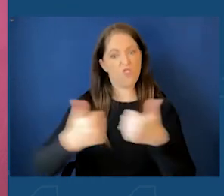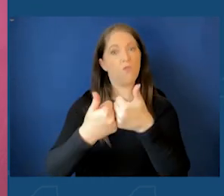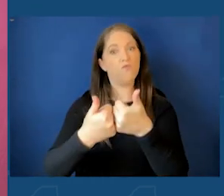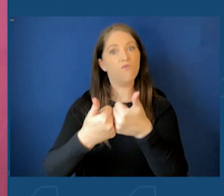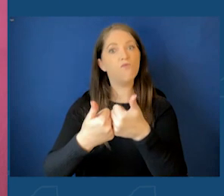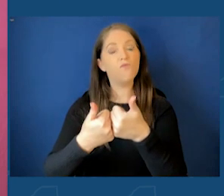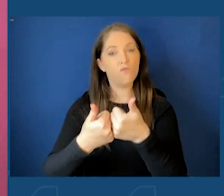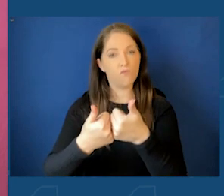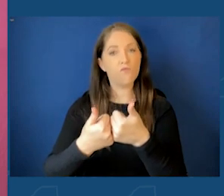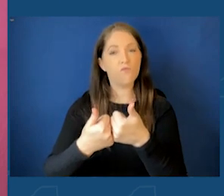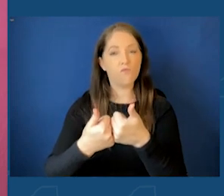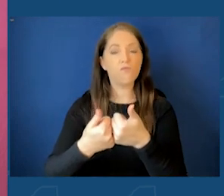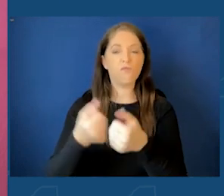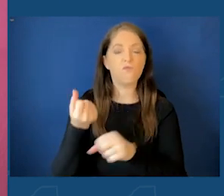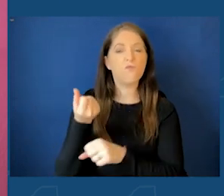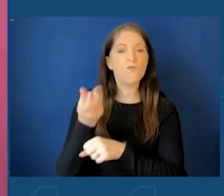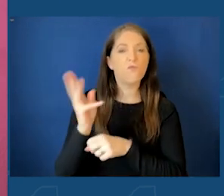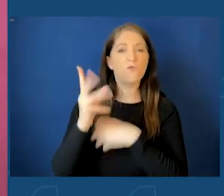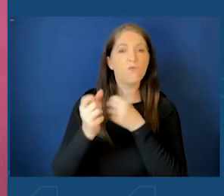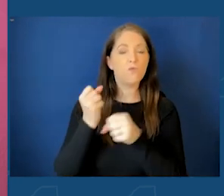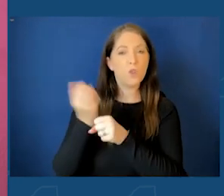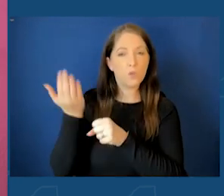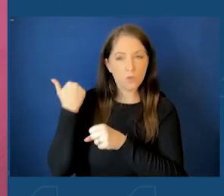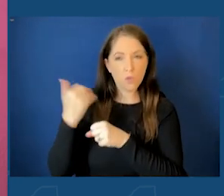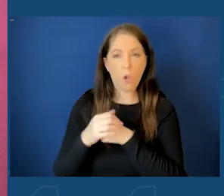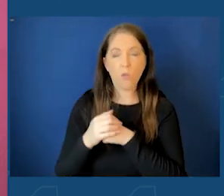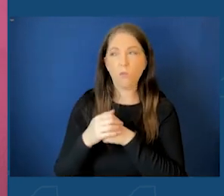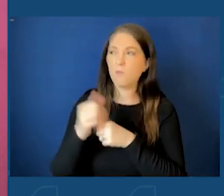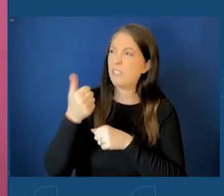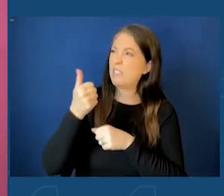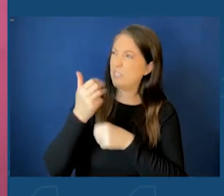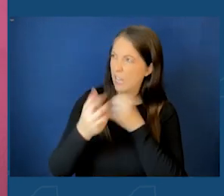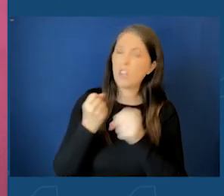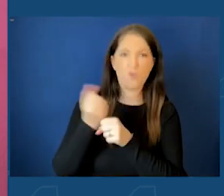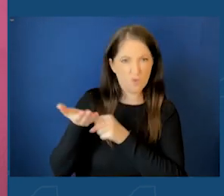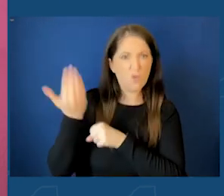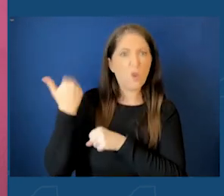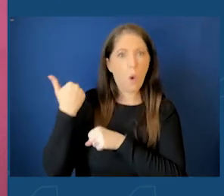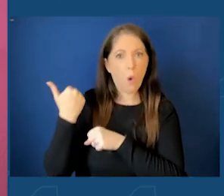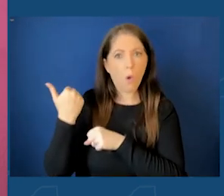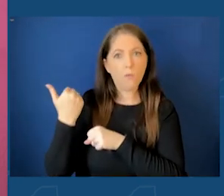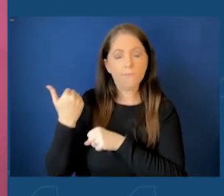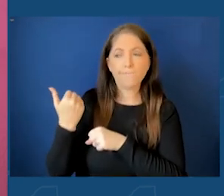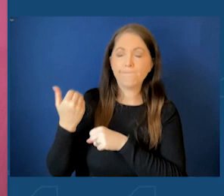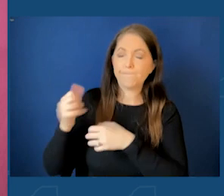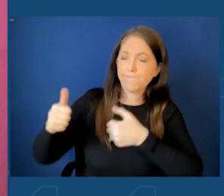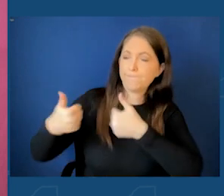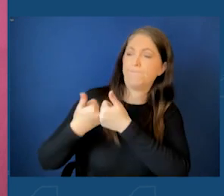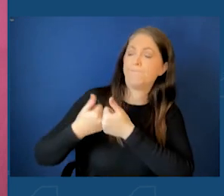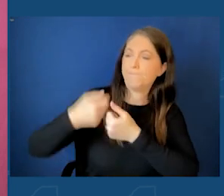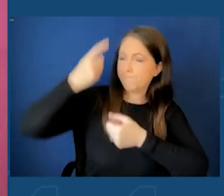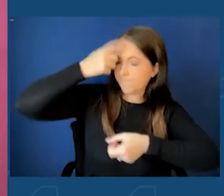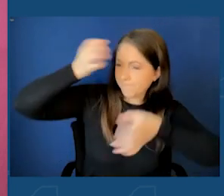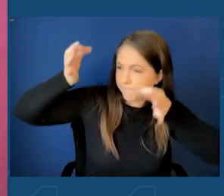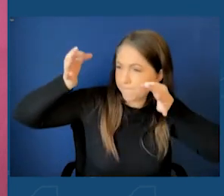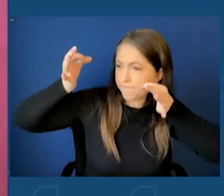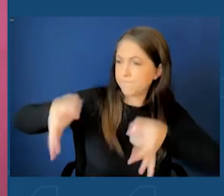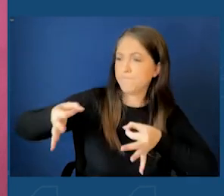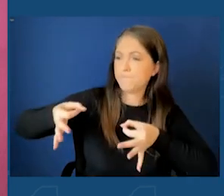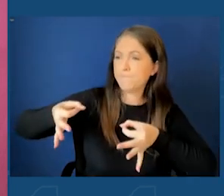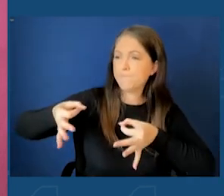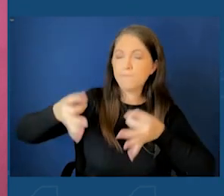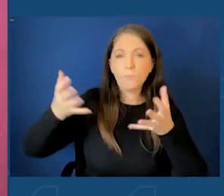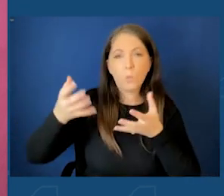several years ago, 10 plus years ago, to make a decision about the long-term